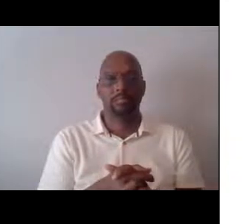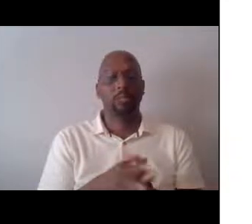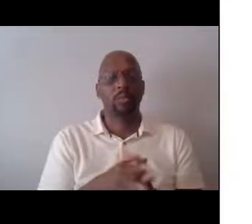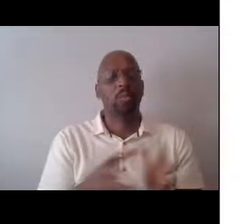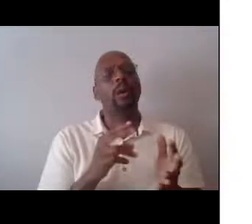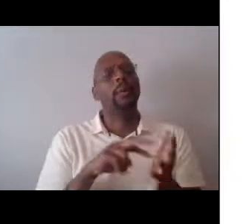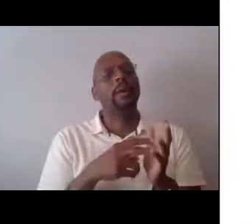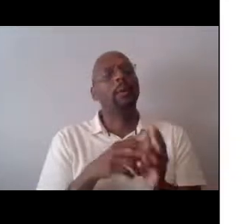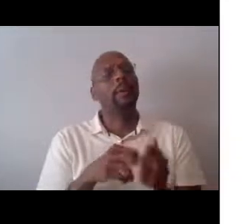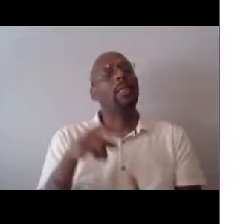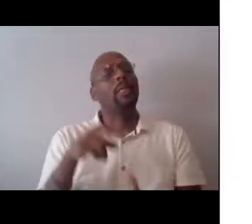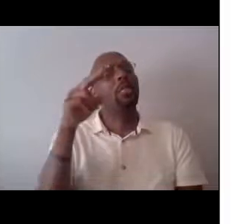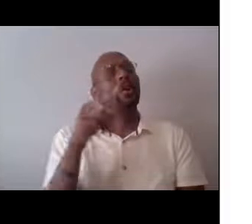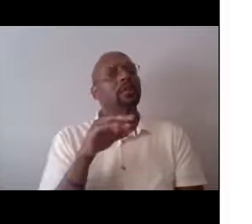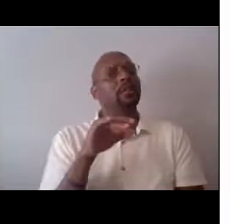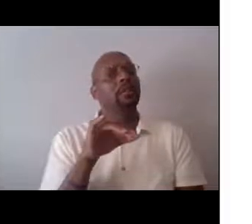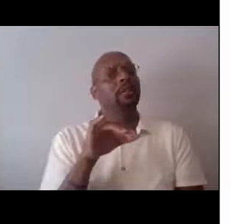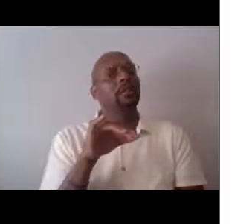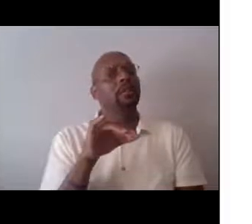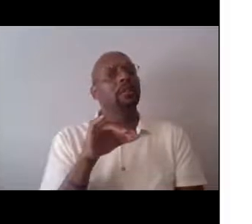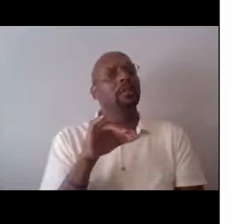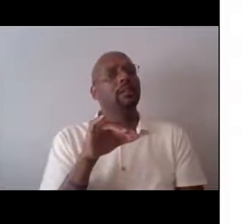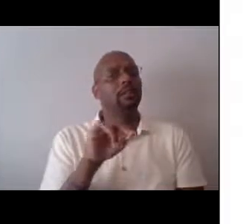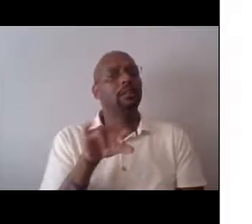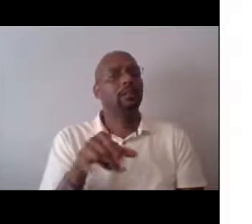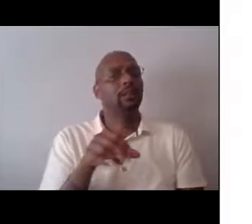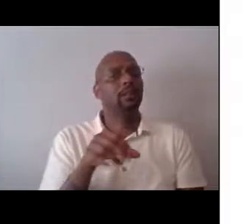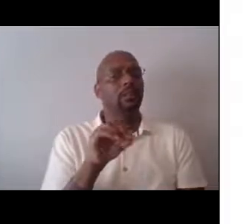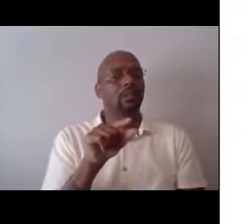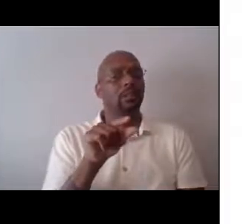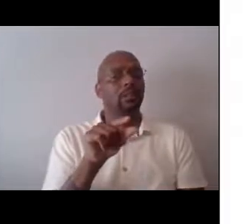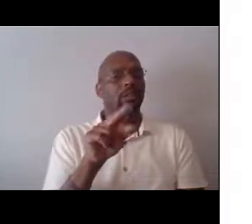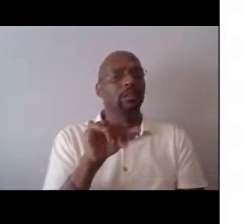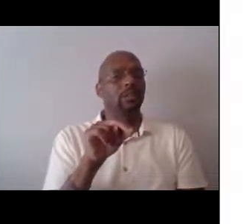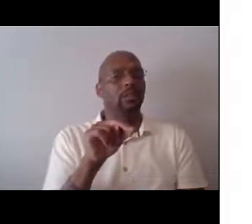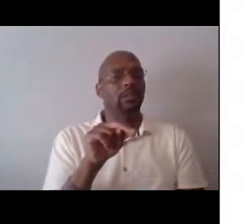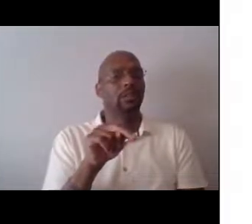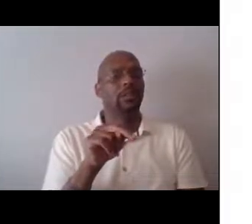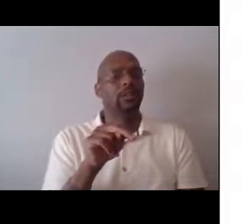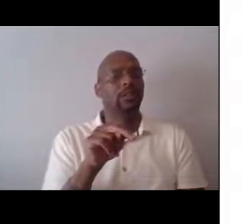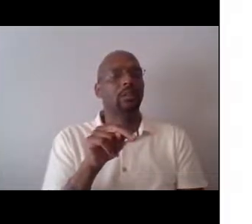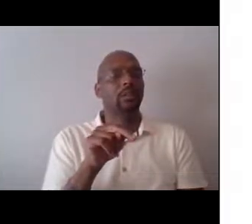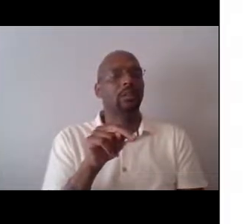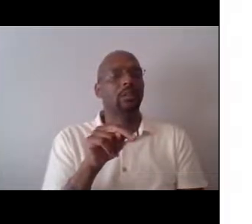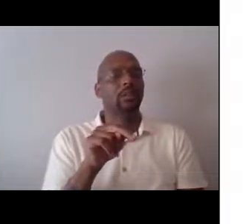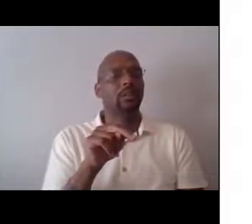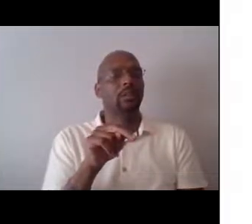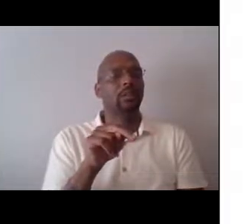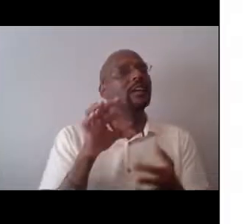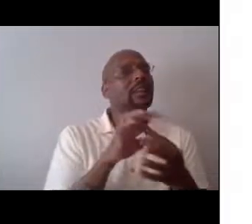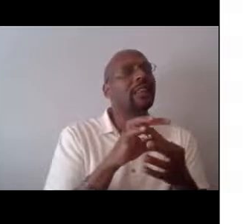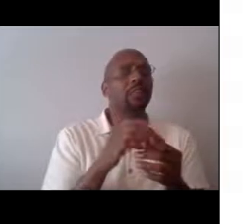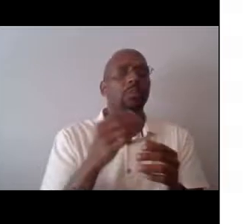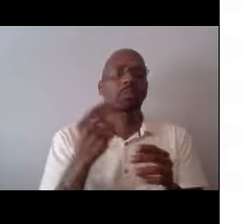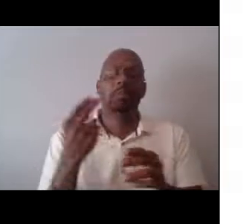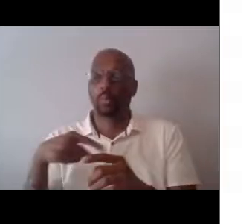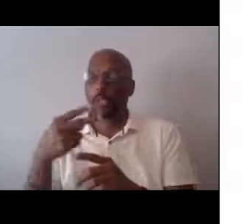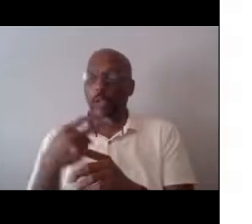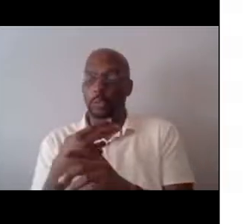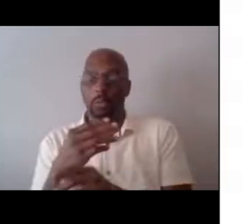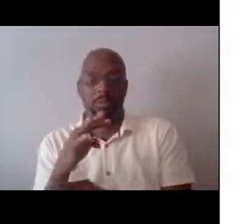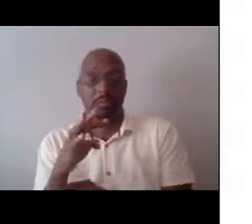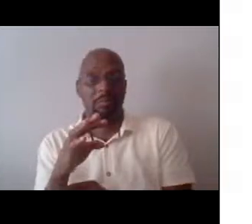Valley? Yeah, so we use the census geographical breakdown for the region, and northern is Stockton, I